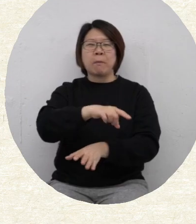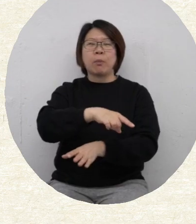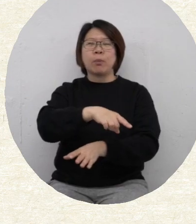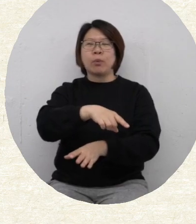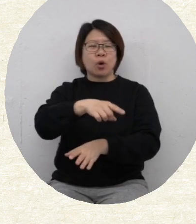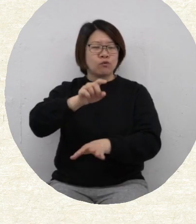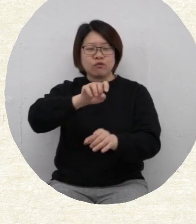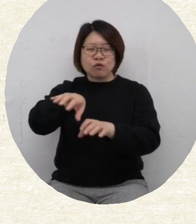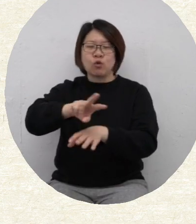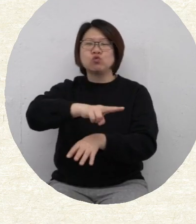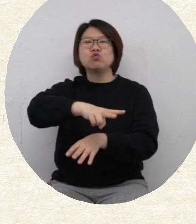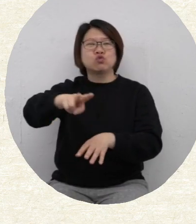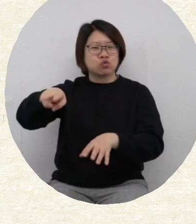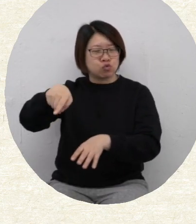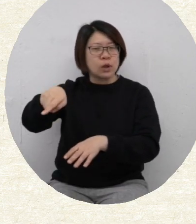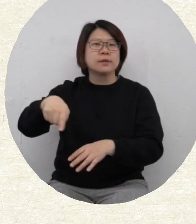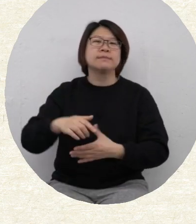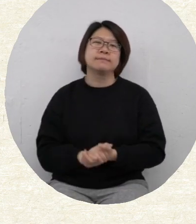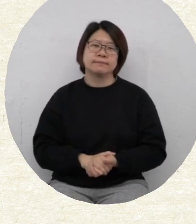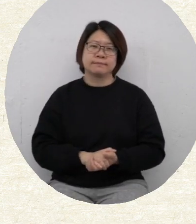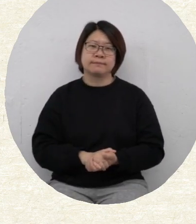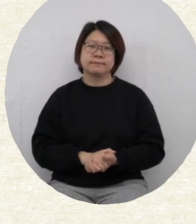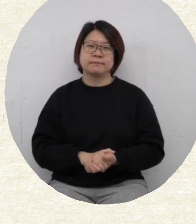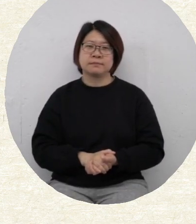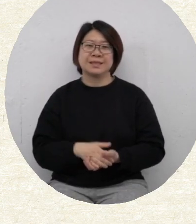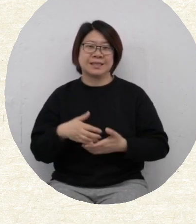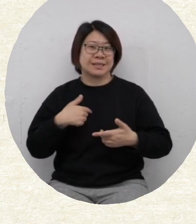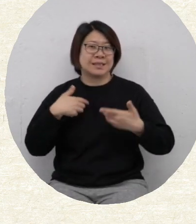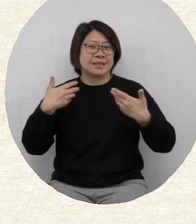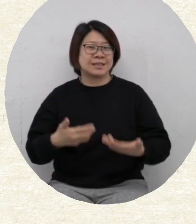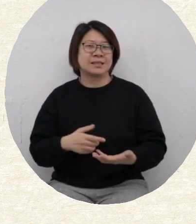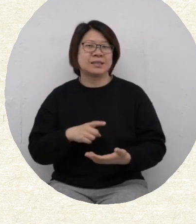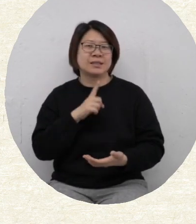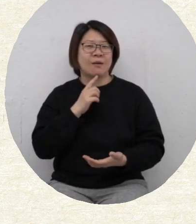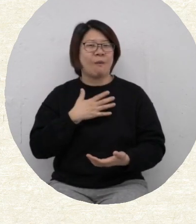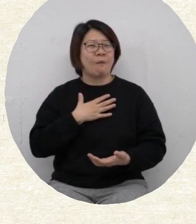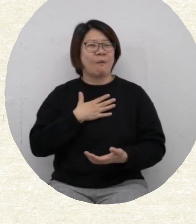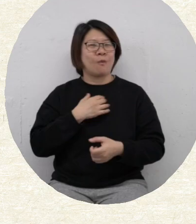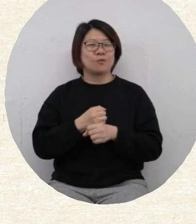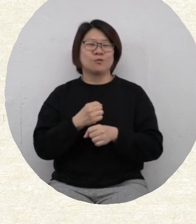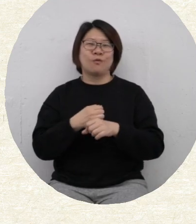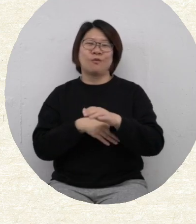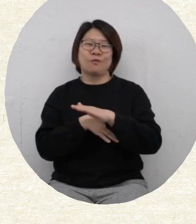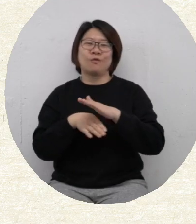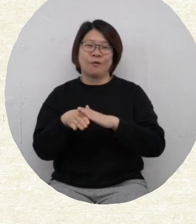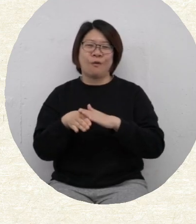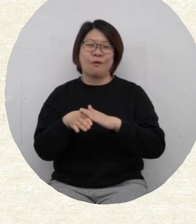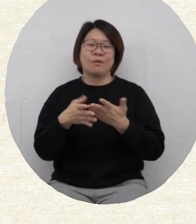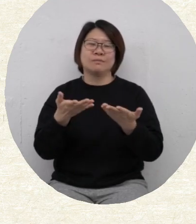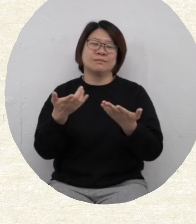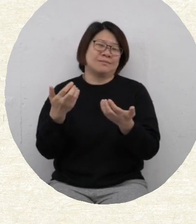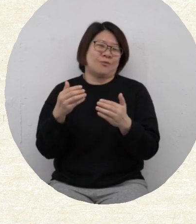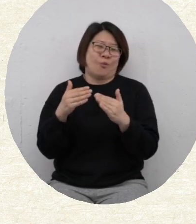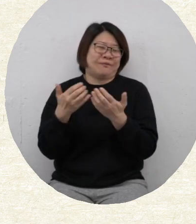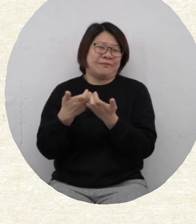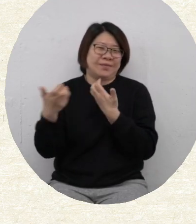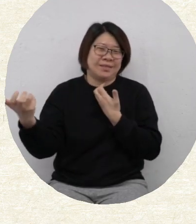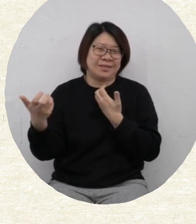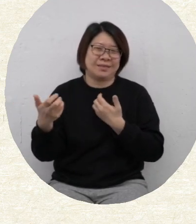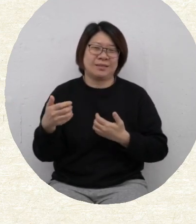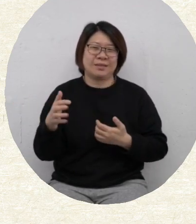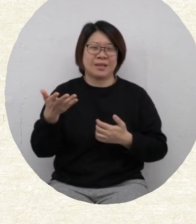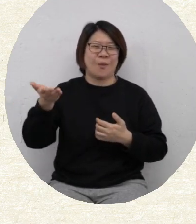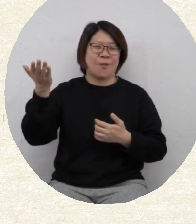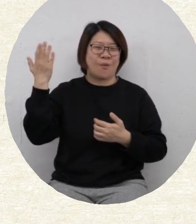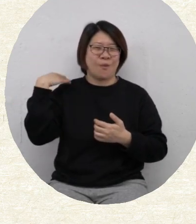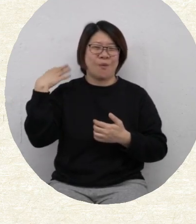my studio. It's where it's we like eat. Your worktop, something like. Yeah, and where we put things,